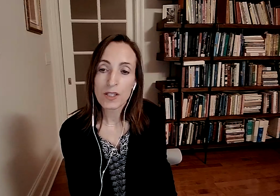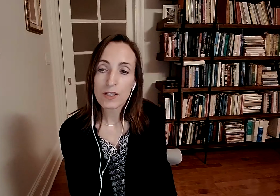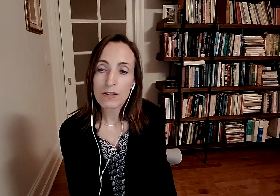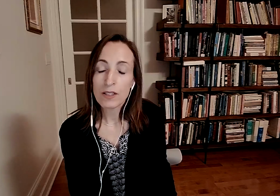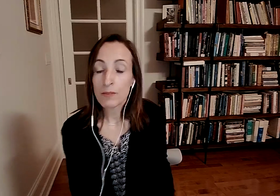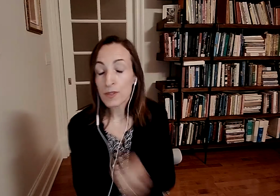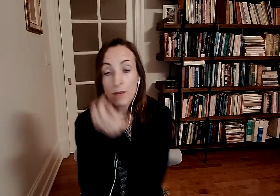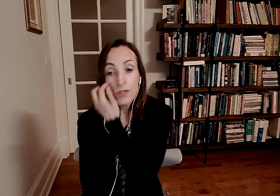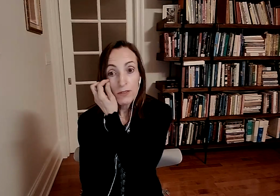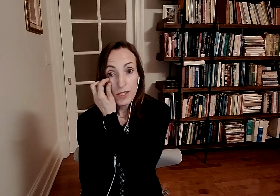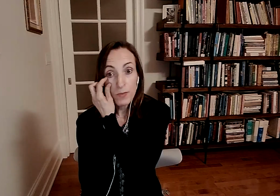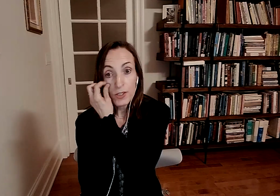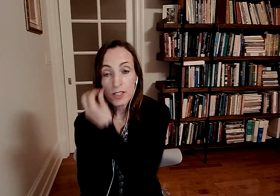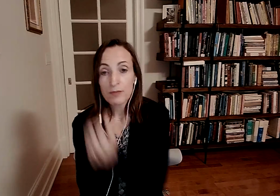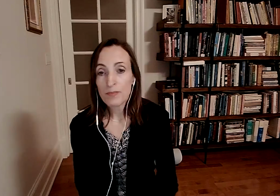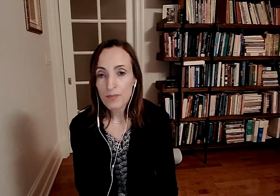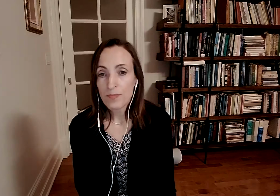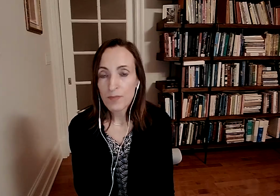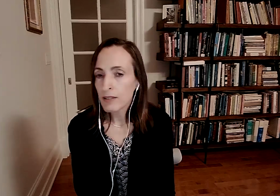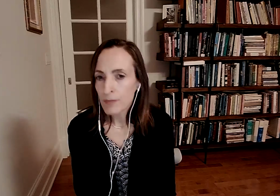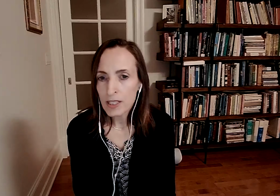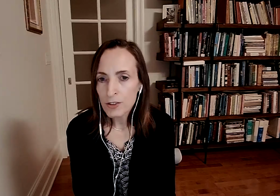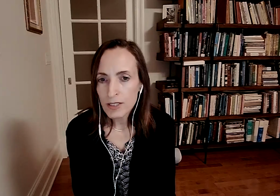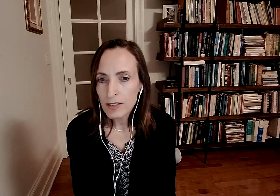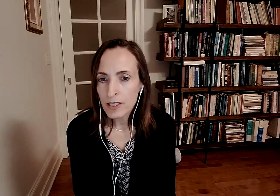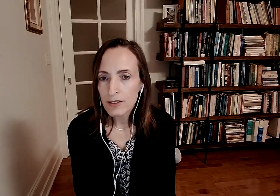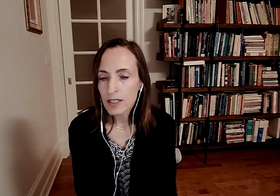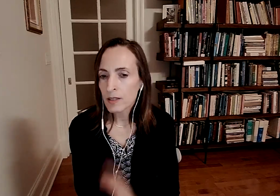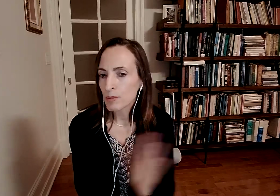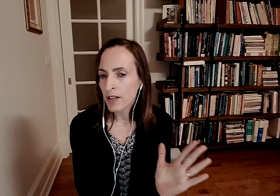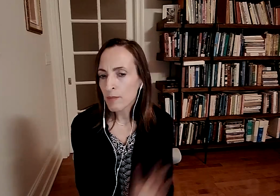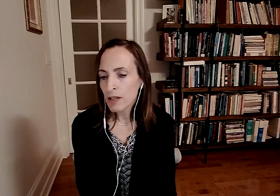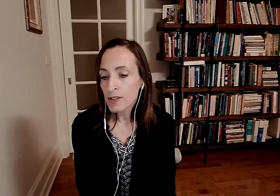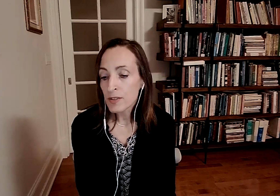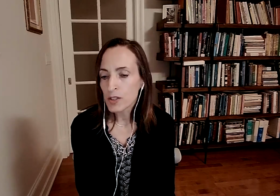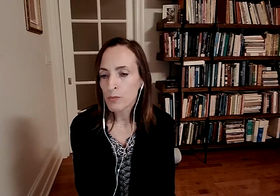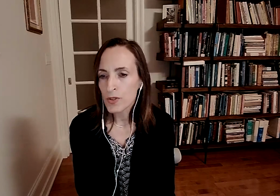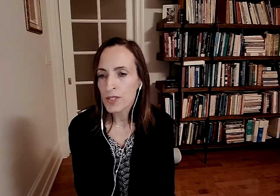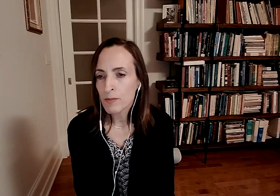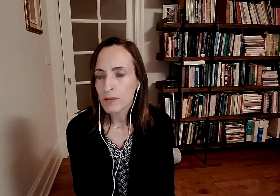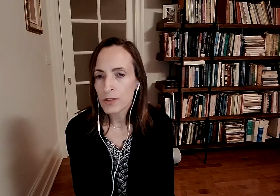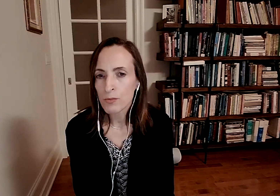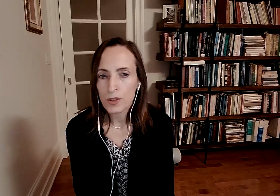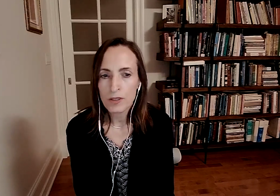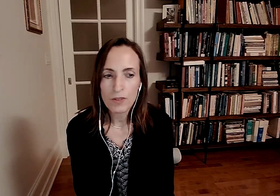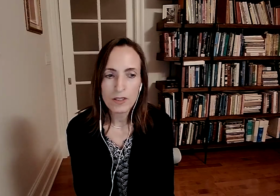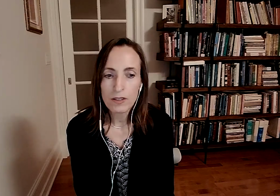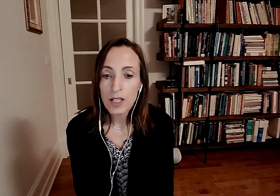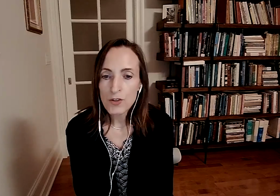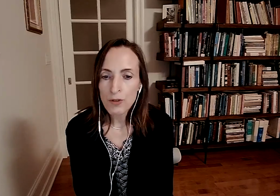prominence perception, especially. But interestingly, prosodic boundaries seem much more stable, much